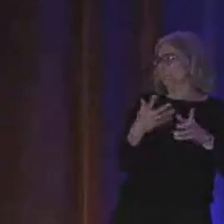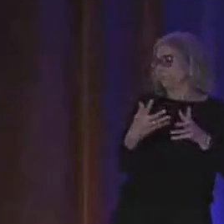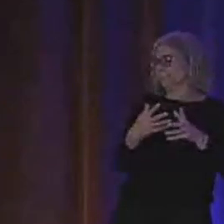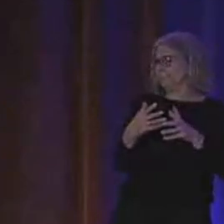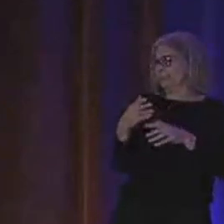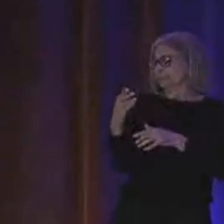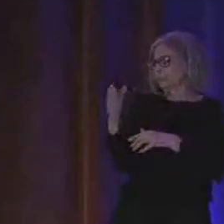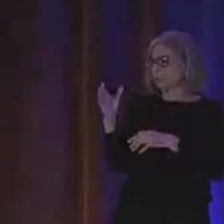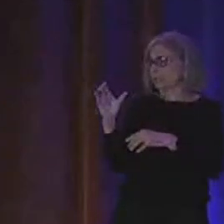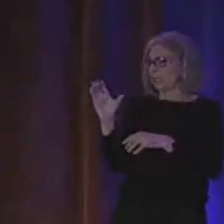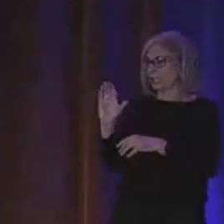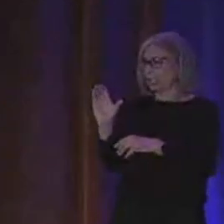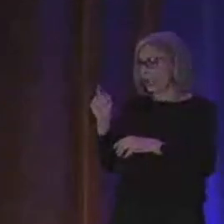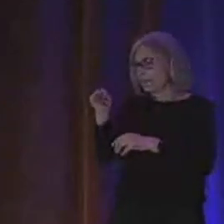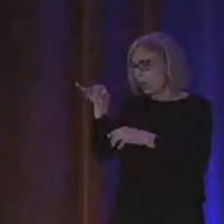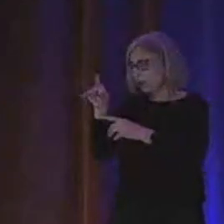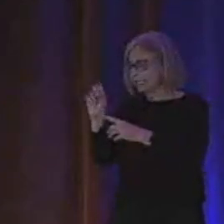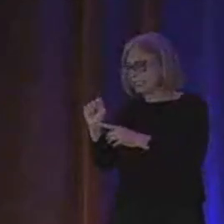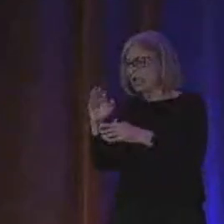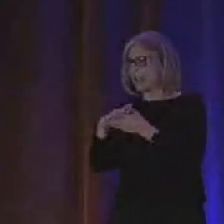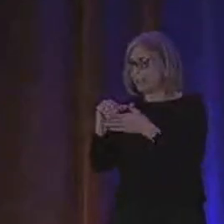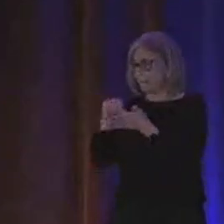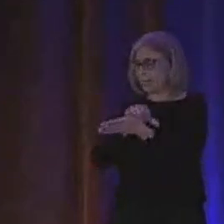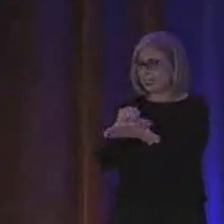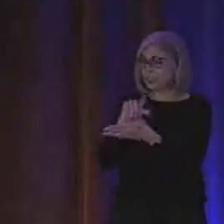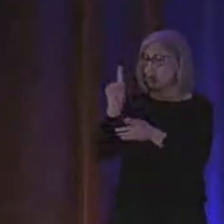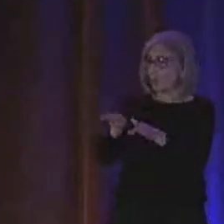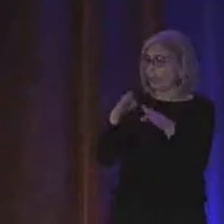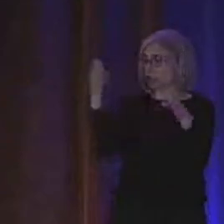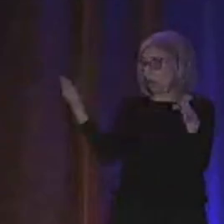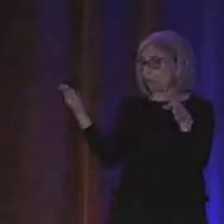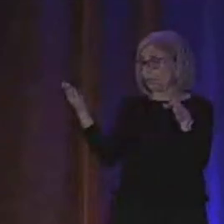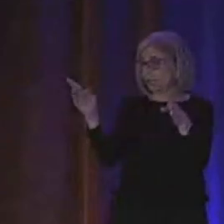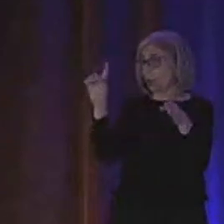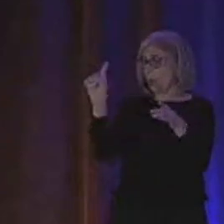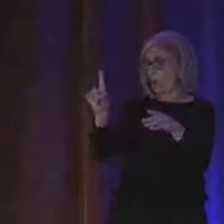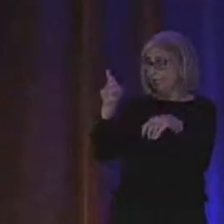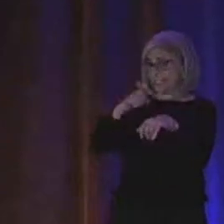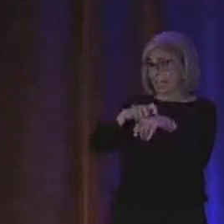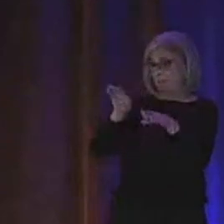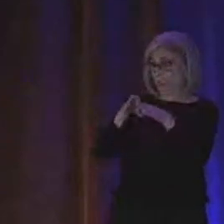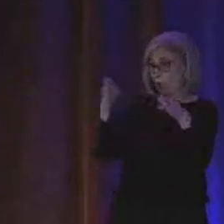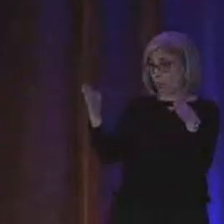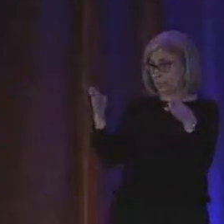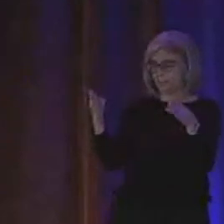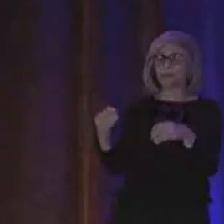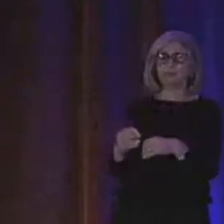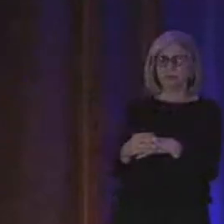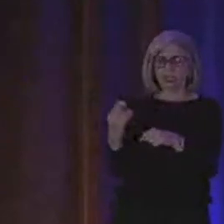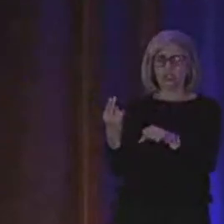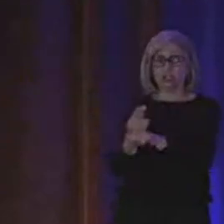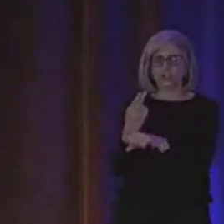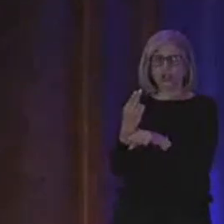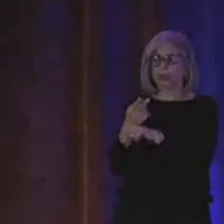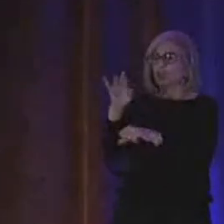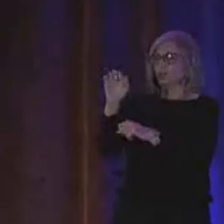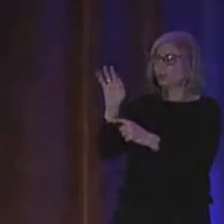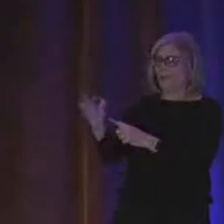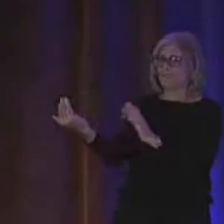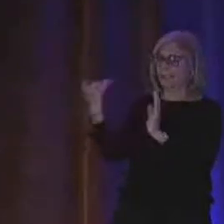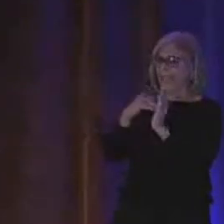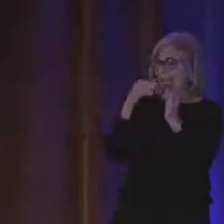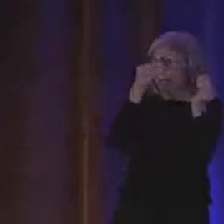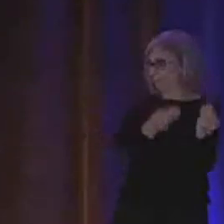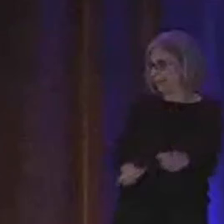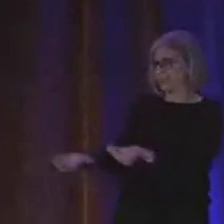components on the page, you only have one component open at a time. So you're going to use the useRef again and pass that